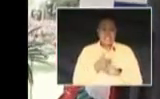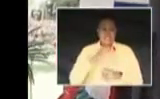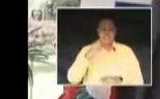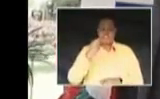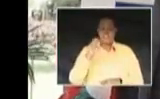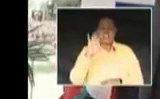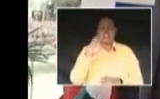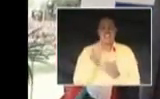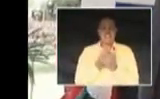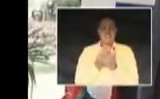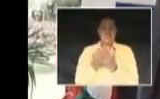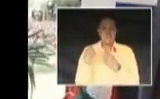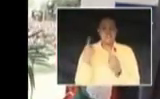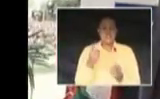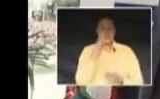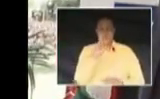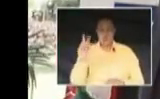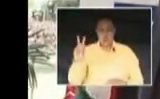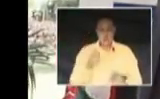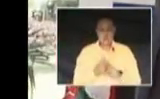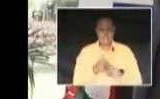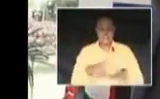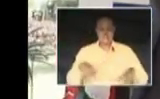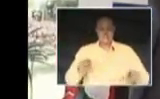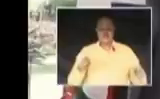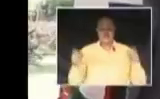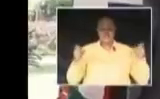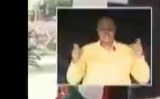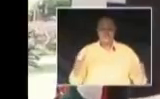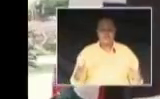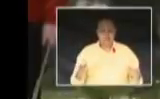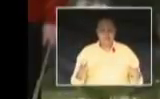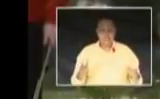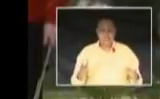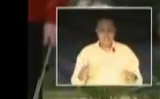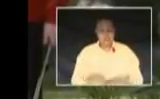Fund since 2002 and assumed the chairmanship in